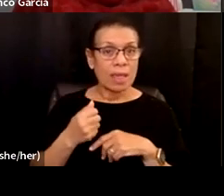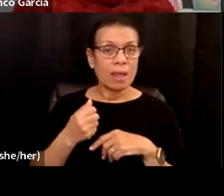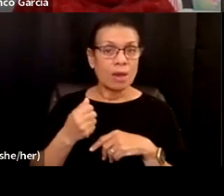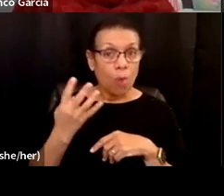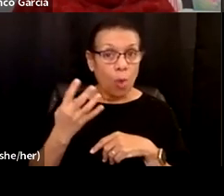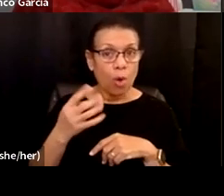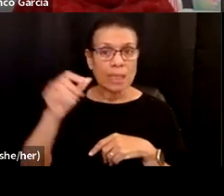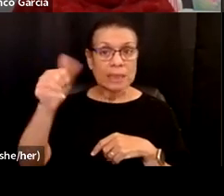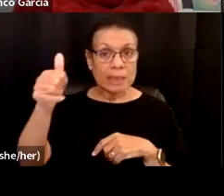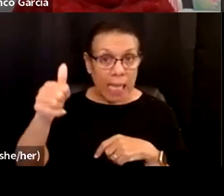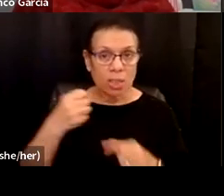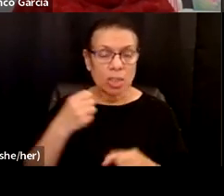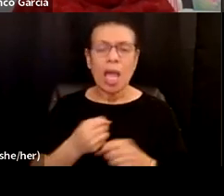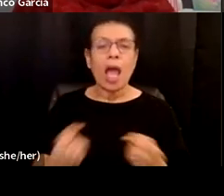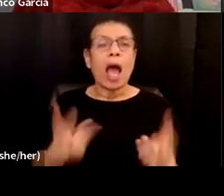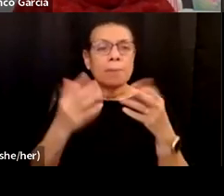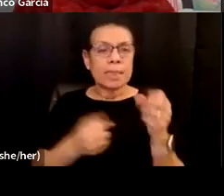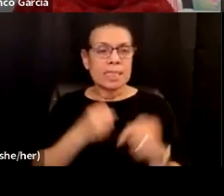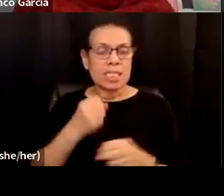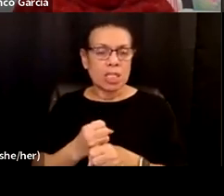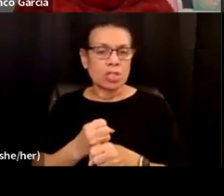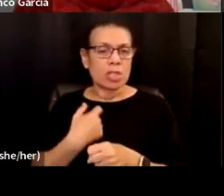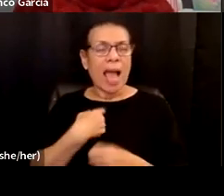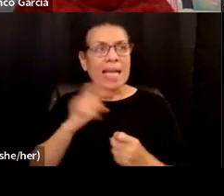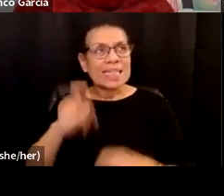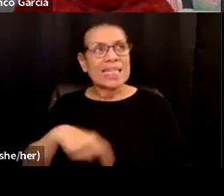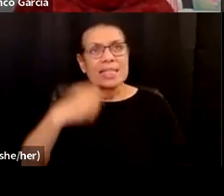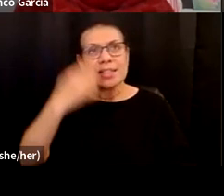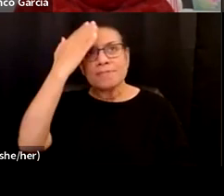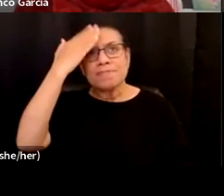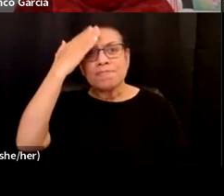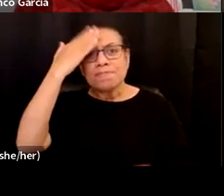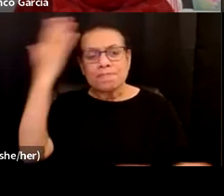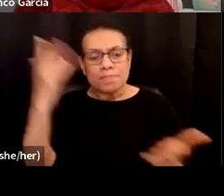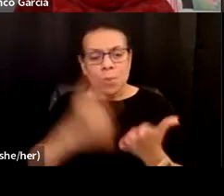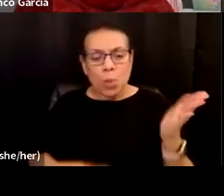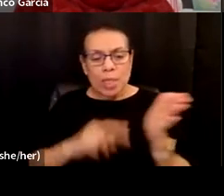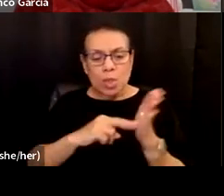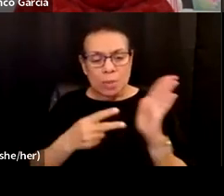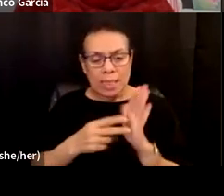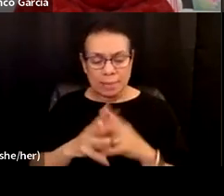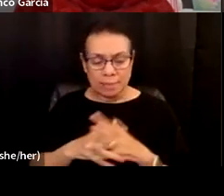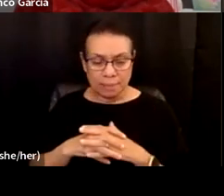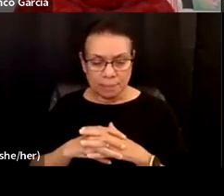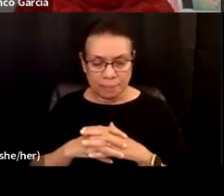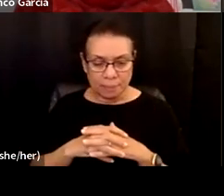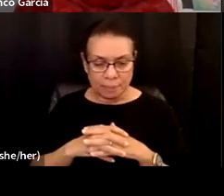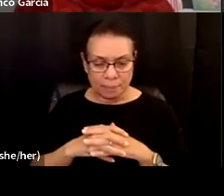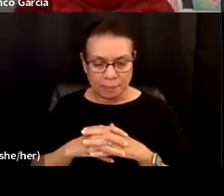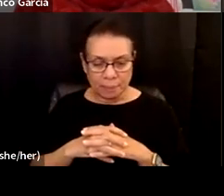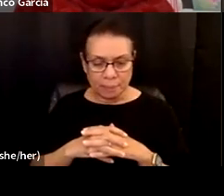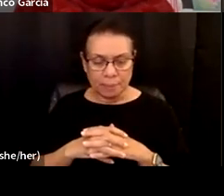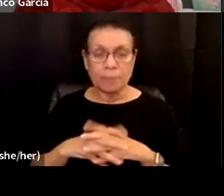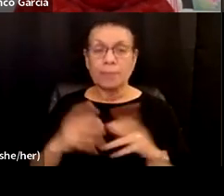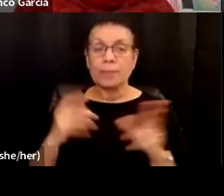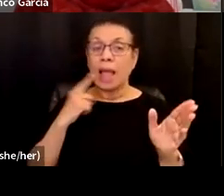we 10 years out like i'm just trying to conceptualize what this means so i anticipate that by